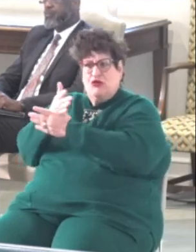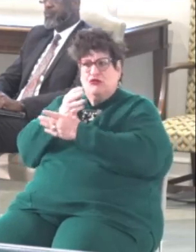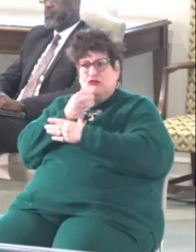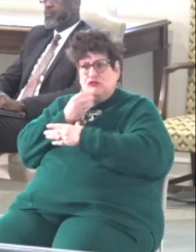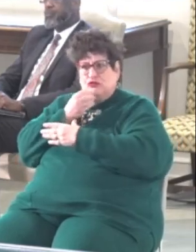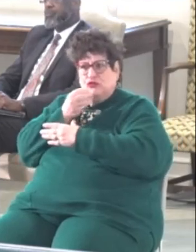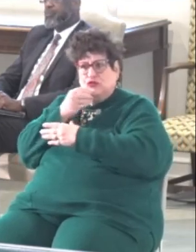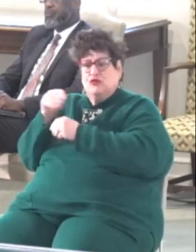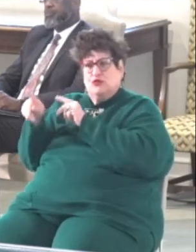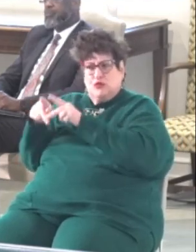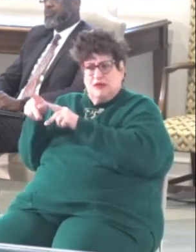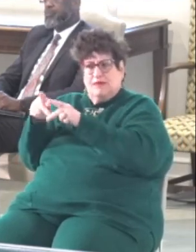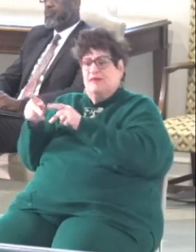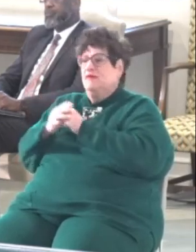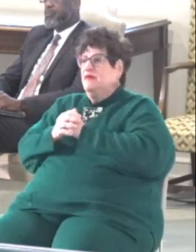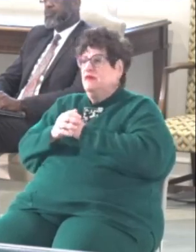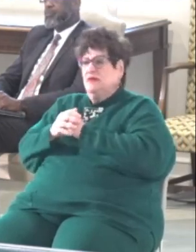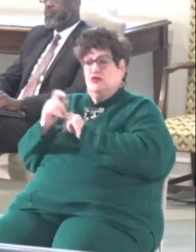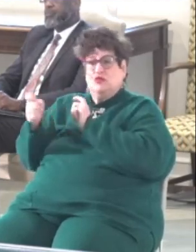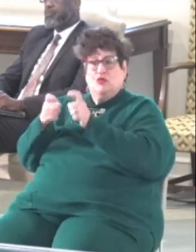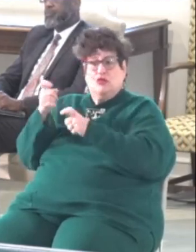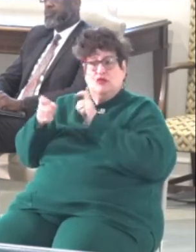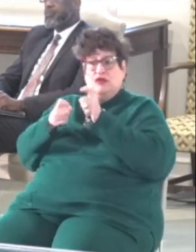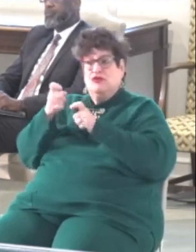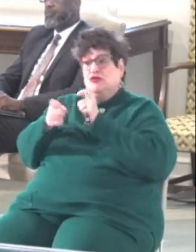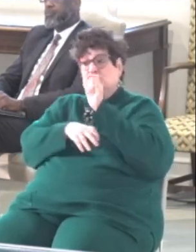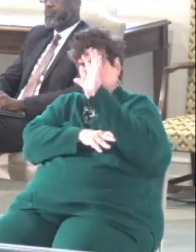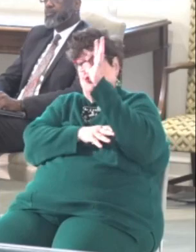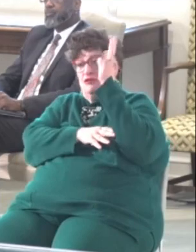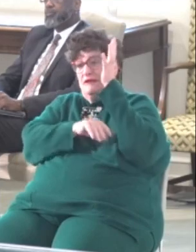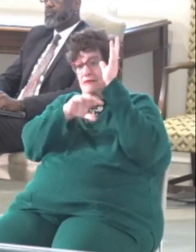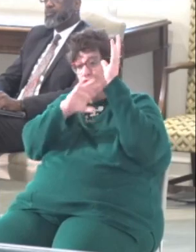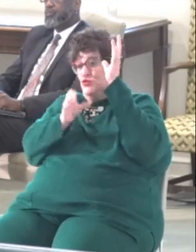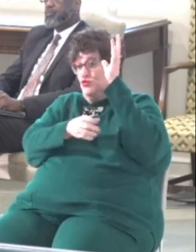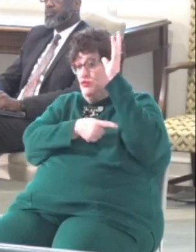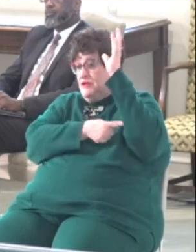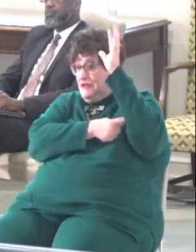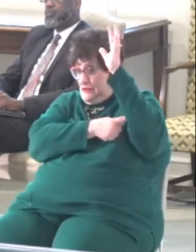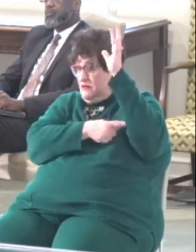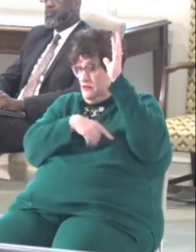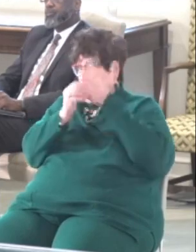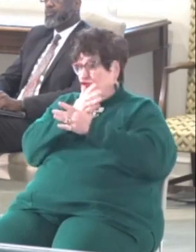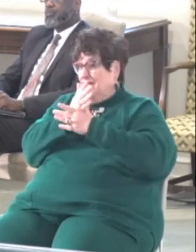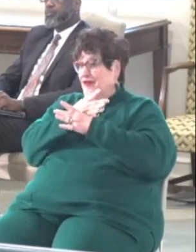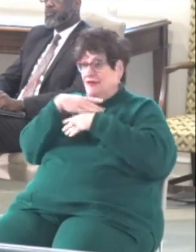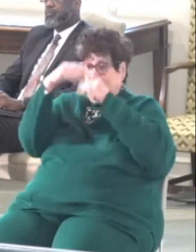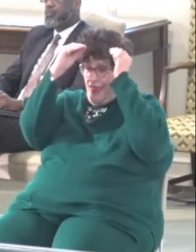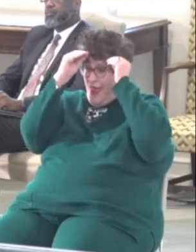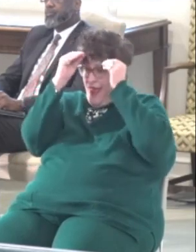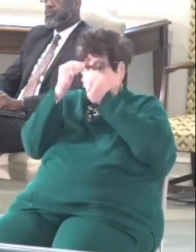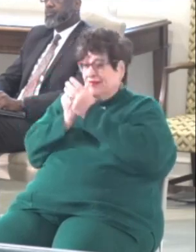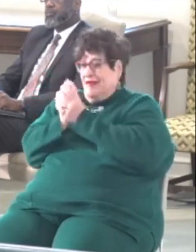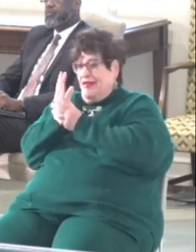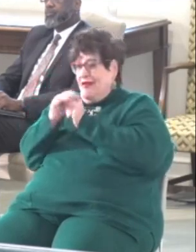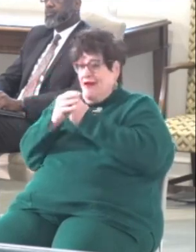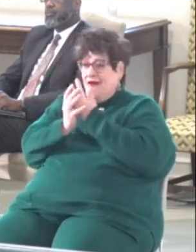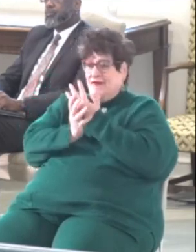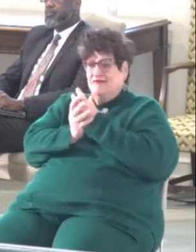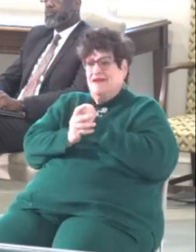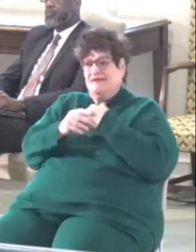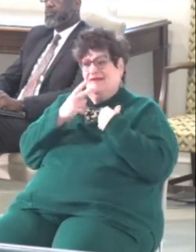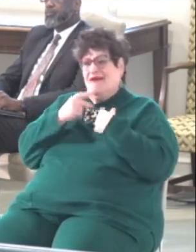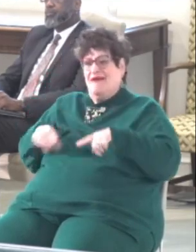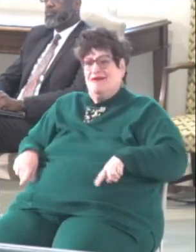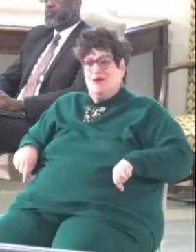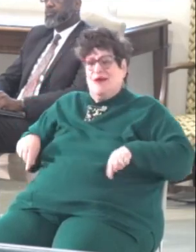just this week, also, those donations to the Christmas trees where we were sharing the hats and the gloves and the underwear. The children